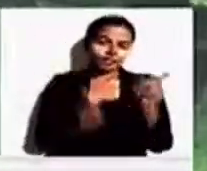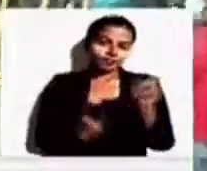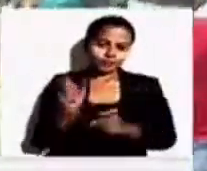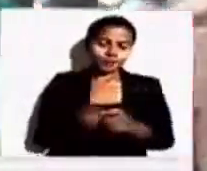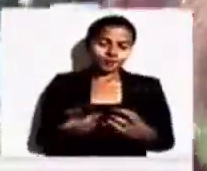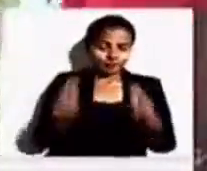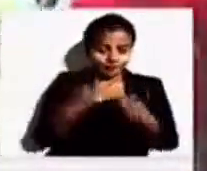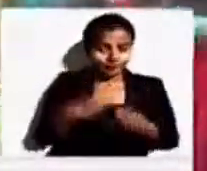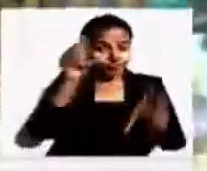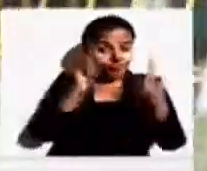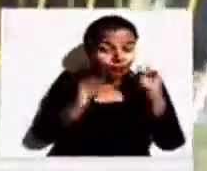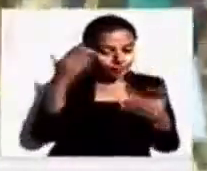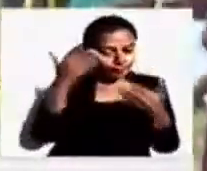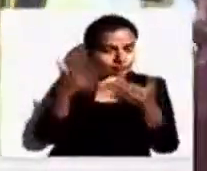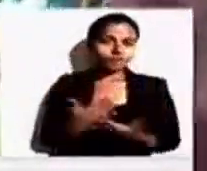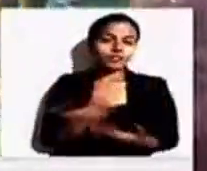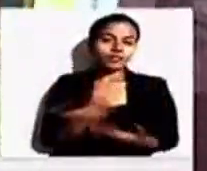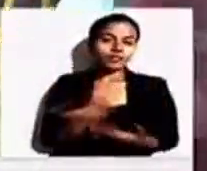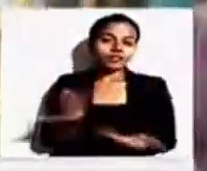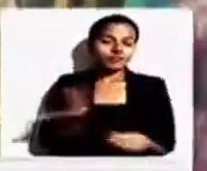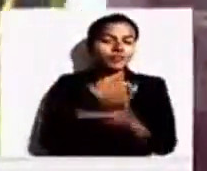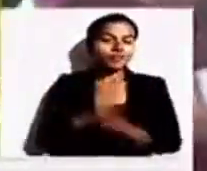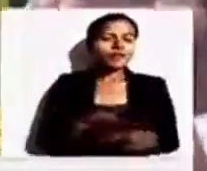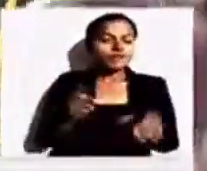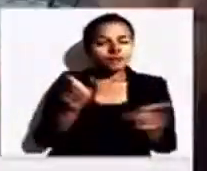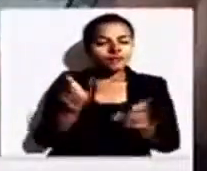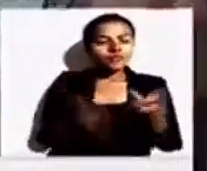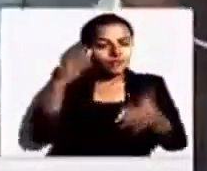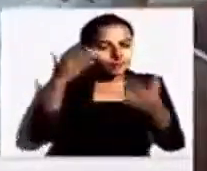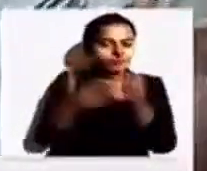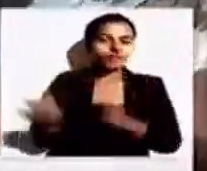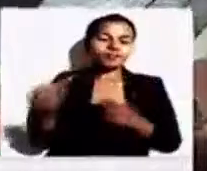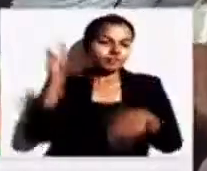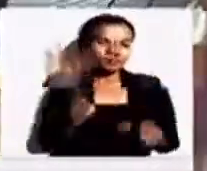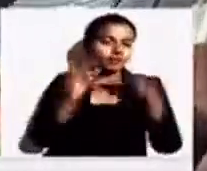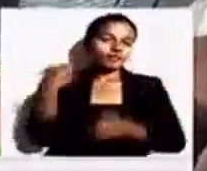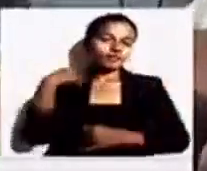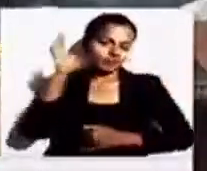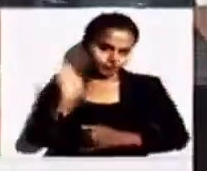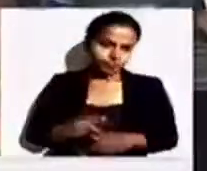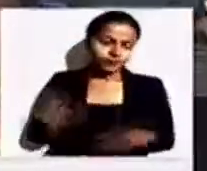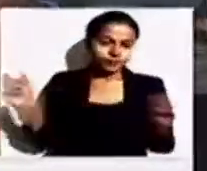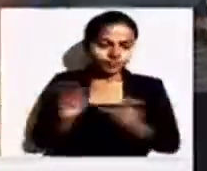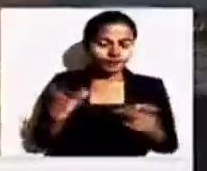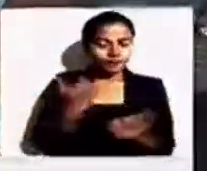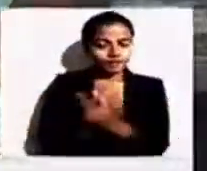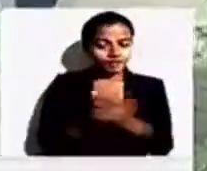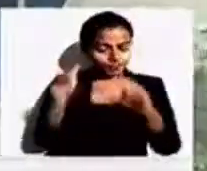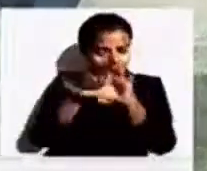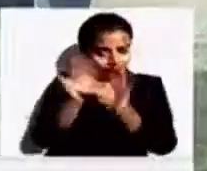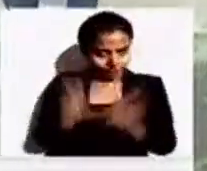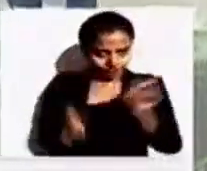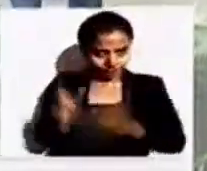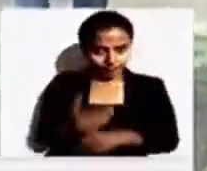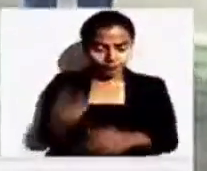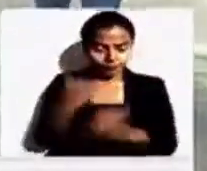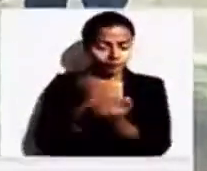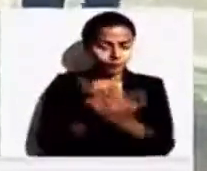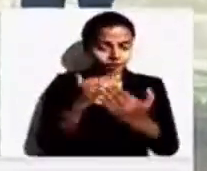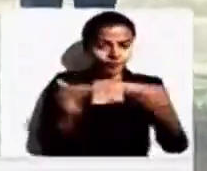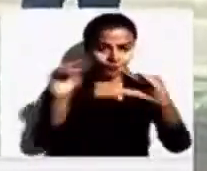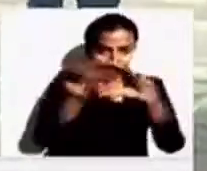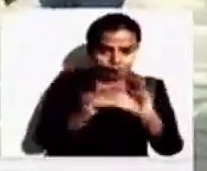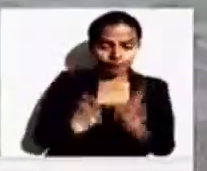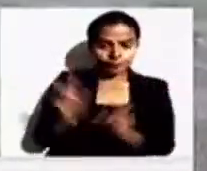loved ones who are currently held in prison. The relatives of the inmates were accompanied inside the prison premises by prison authorities to identify